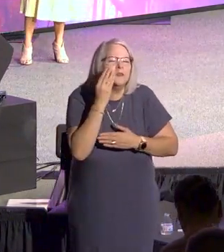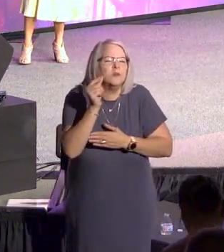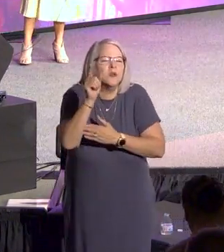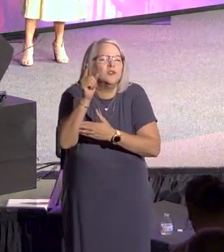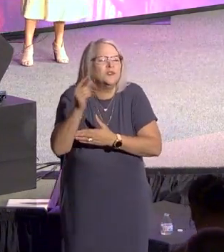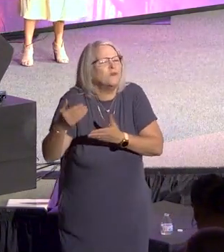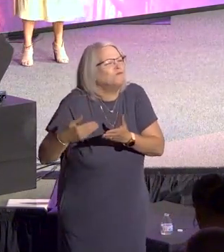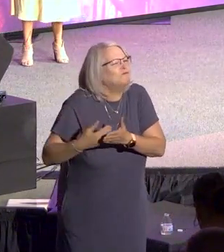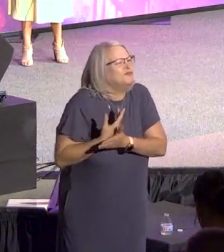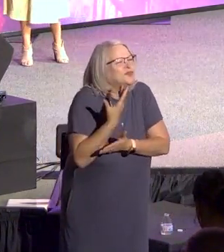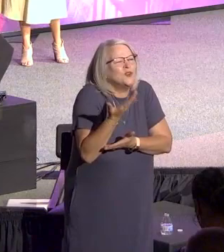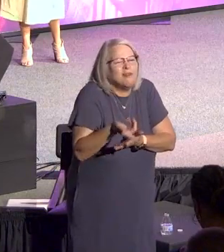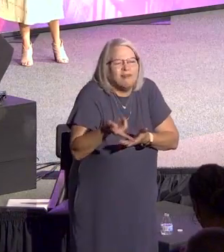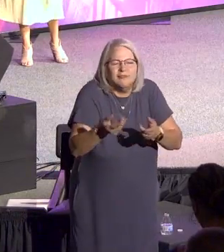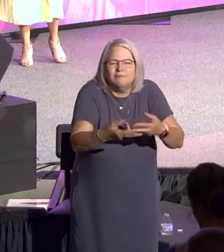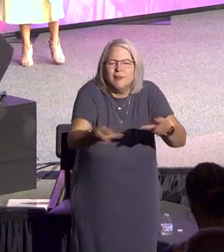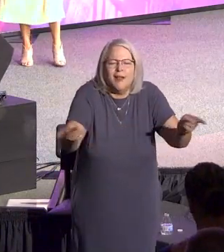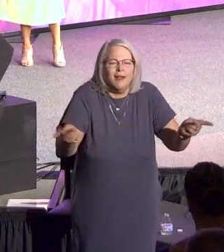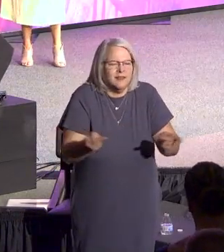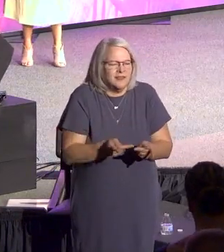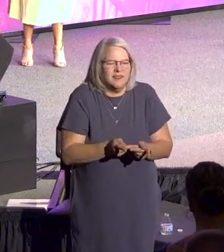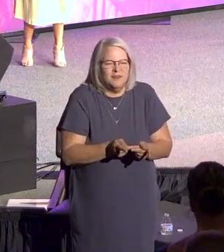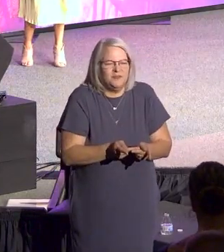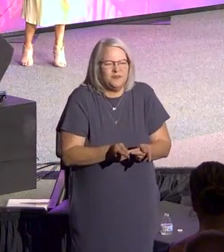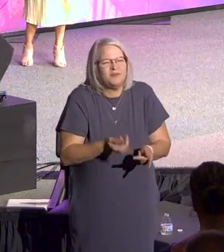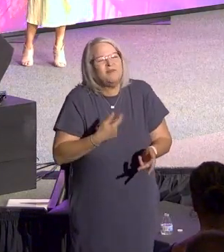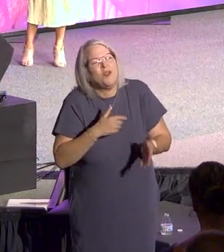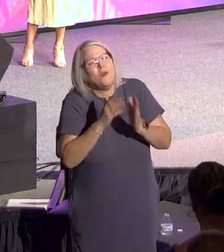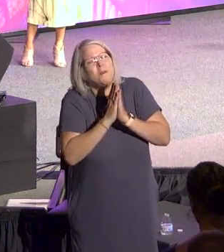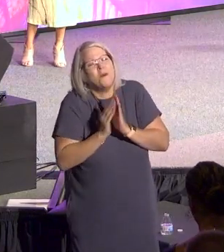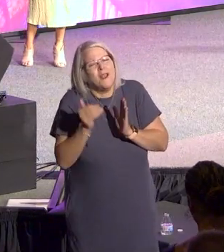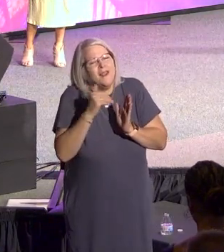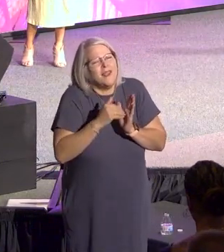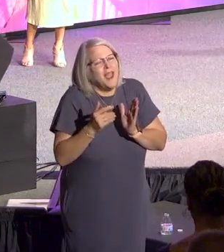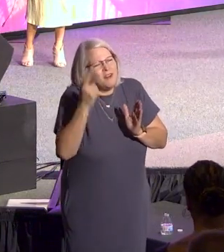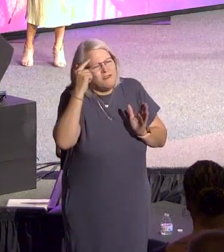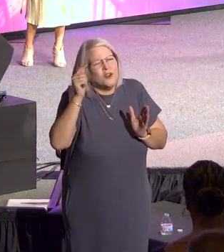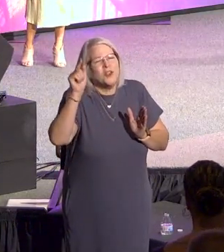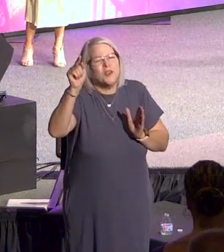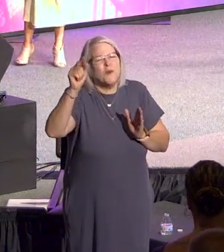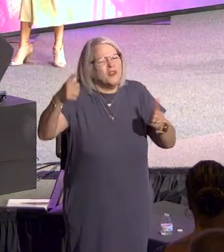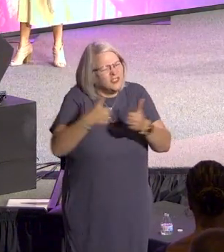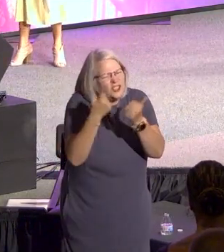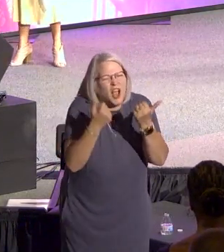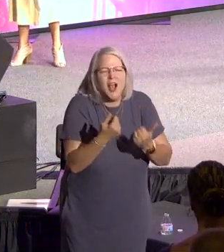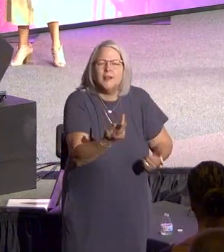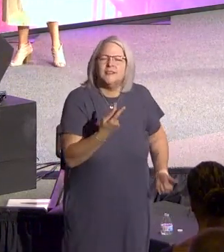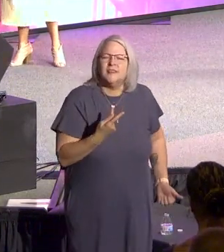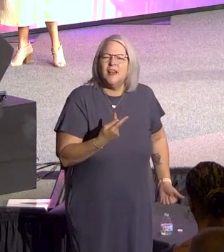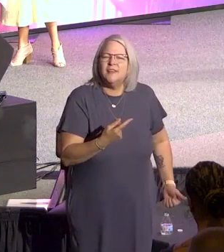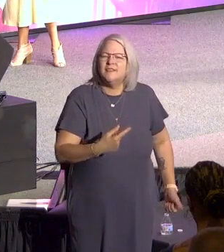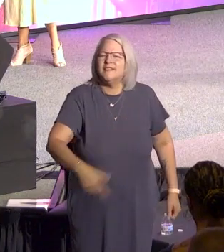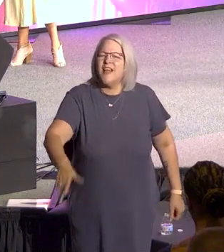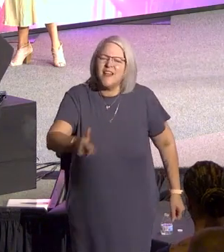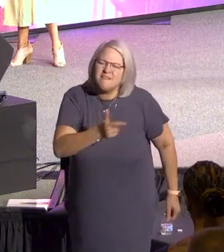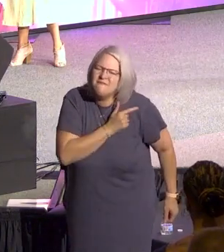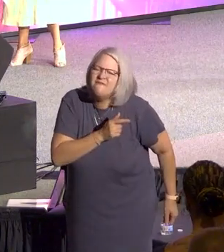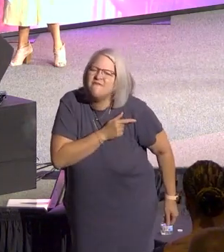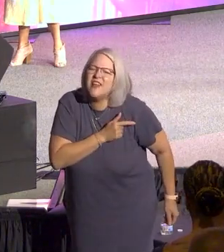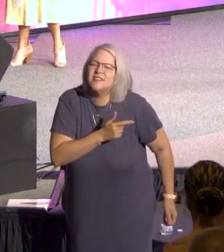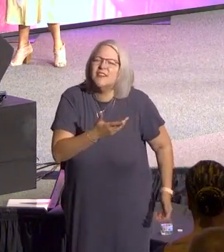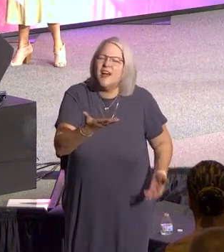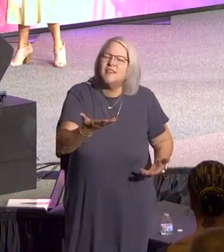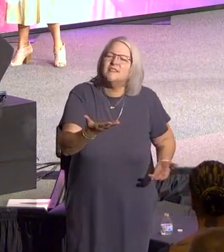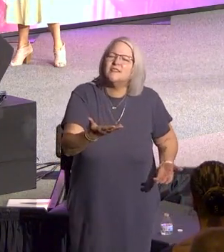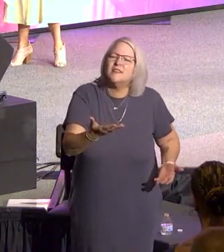you afresh in this place. I want to pray once again today that you would challenge us and convict us. I pray that